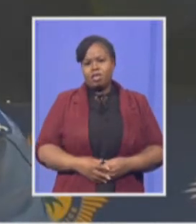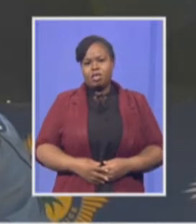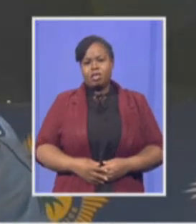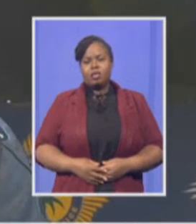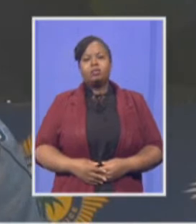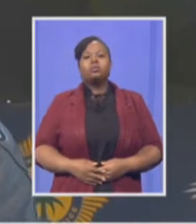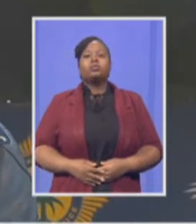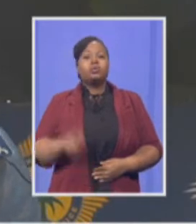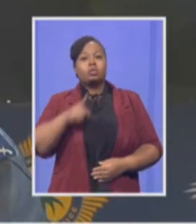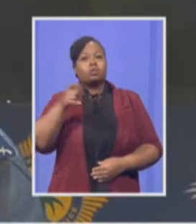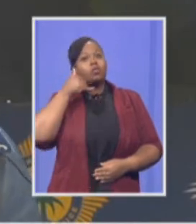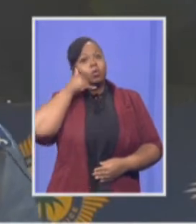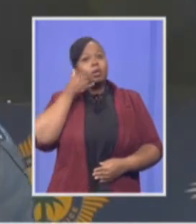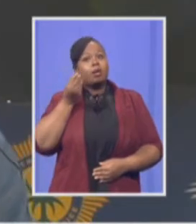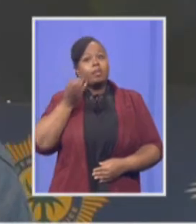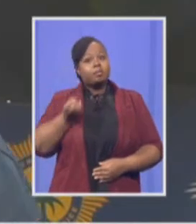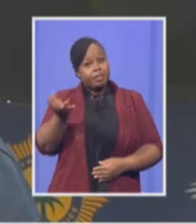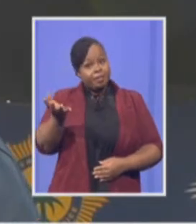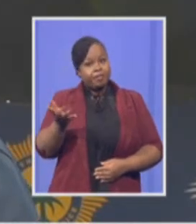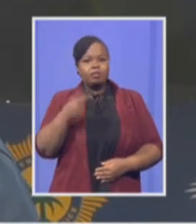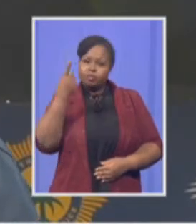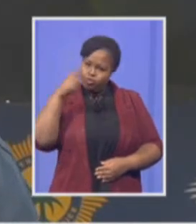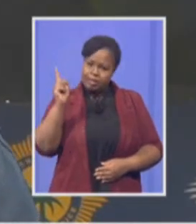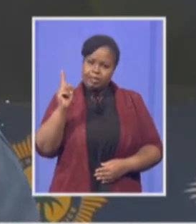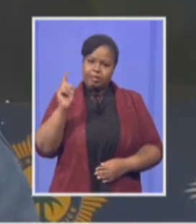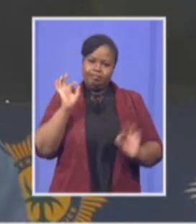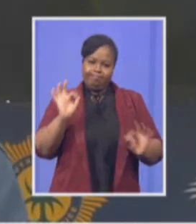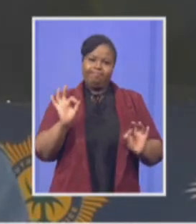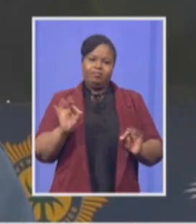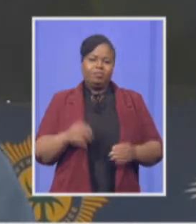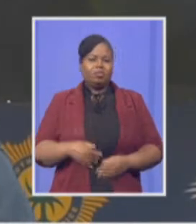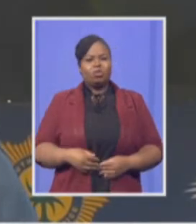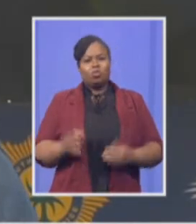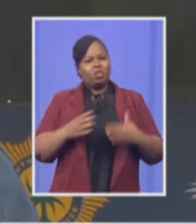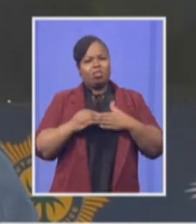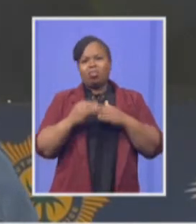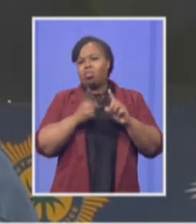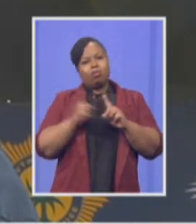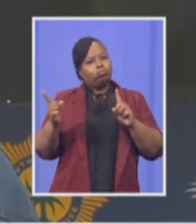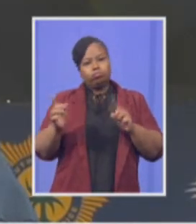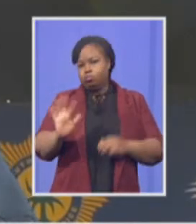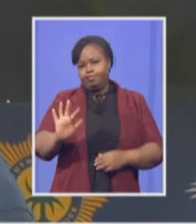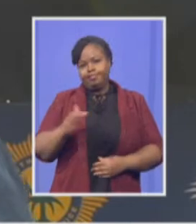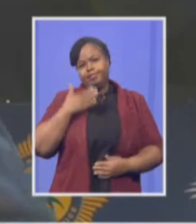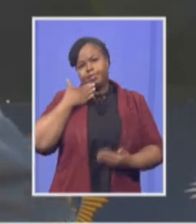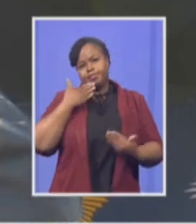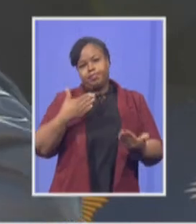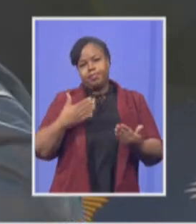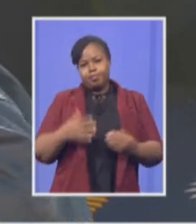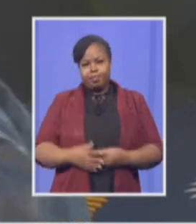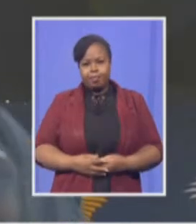so those numbers given to you are correct numbers. We won't mislead you. Siyabonga.